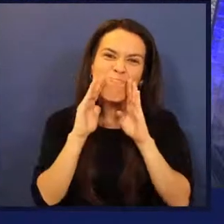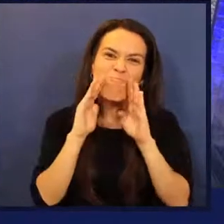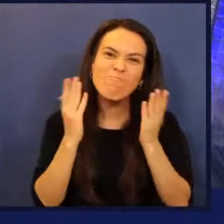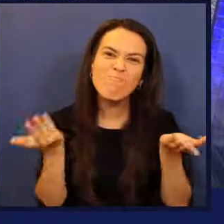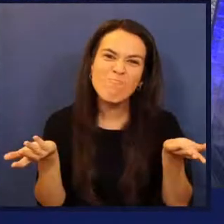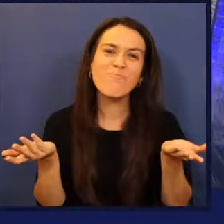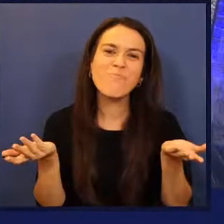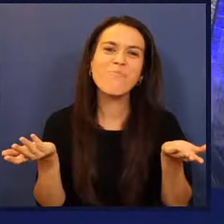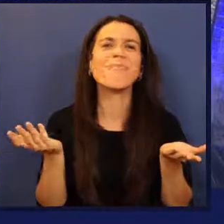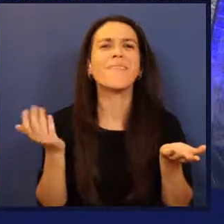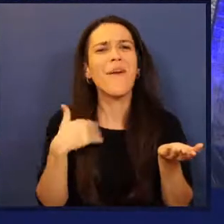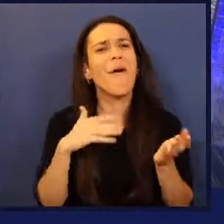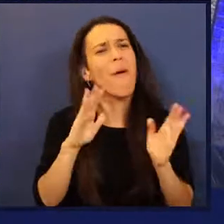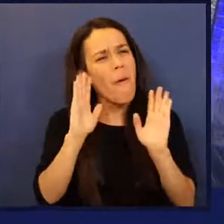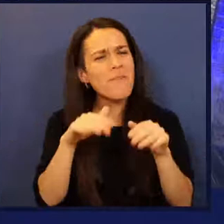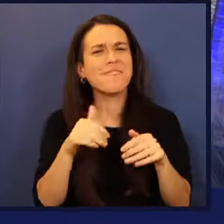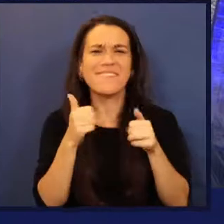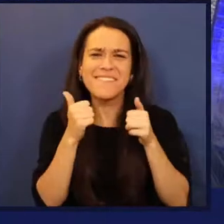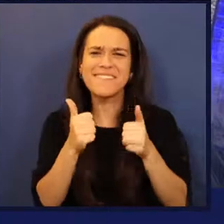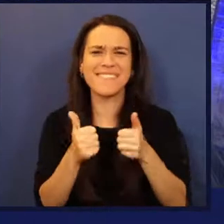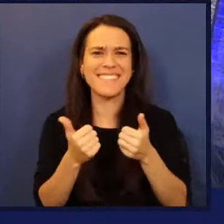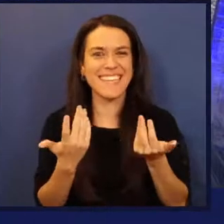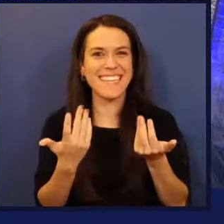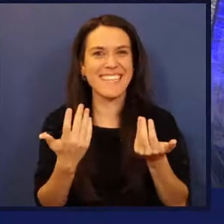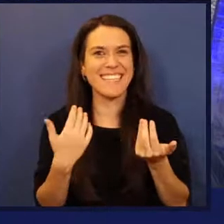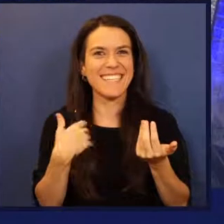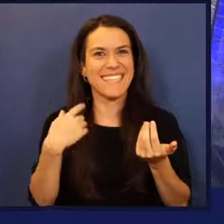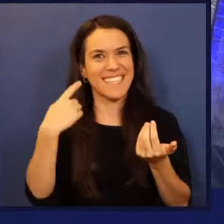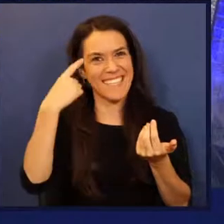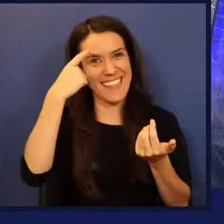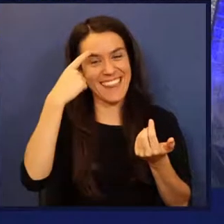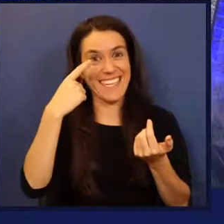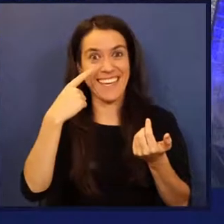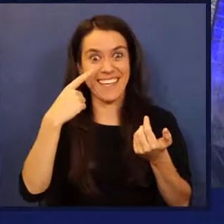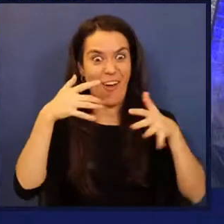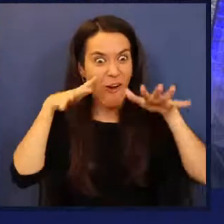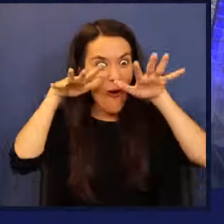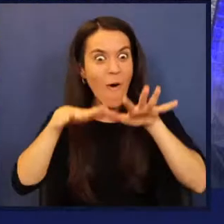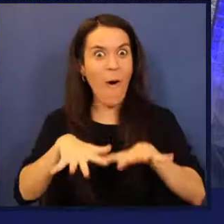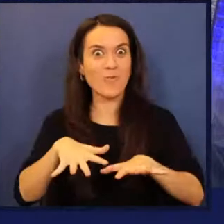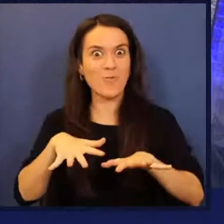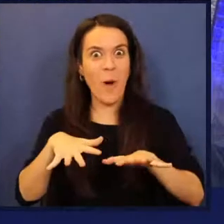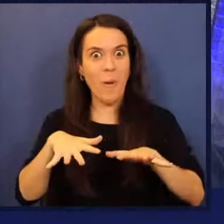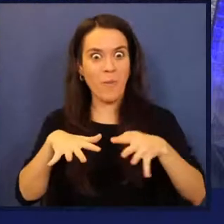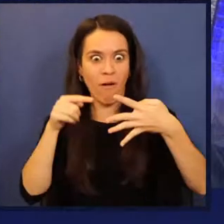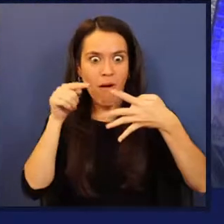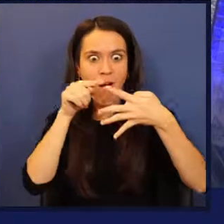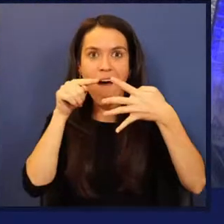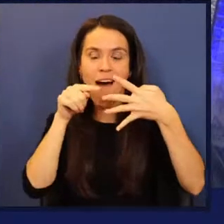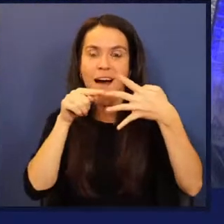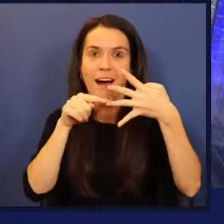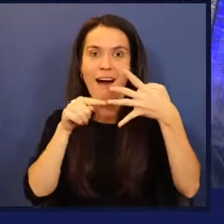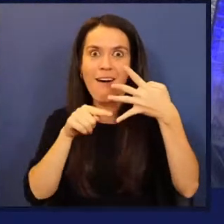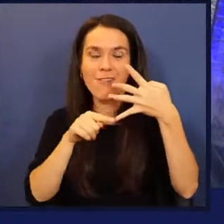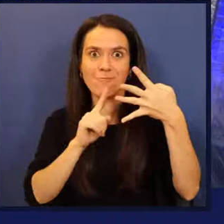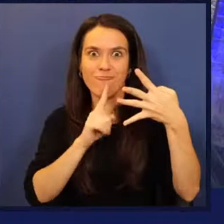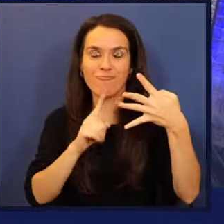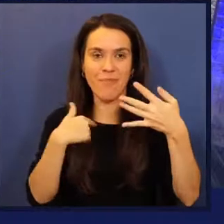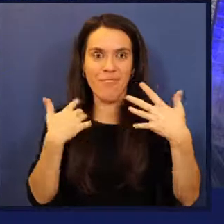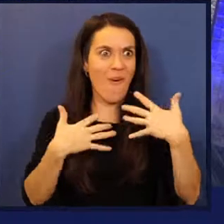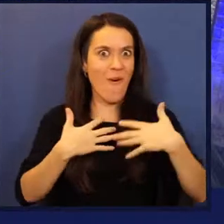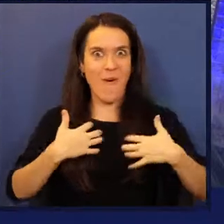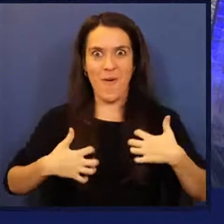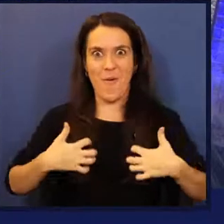my favorite month, and being part of October sessions has just been amazing for me. So It's been a